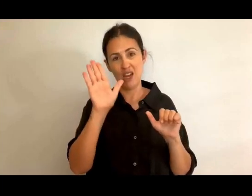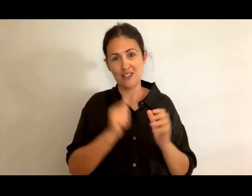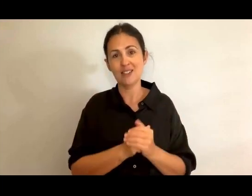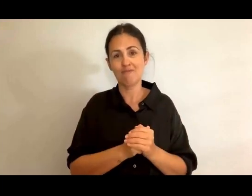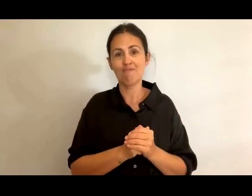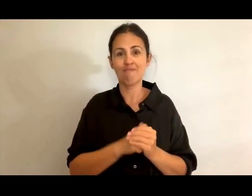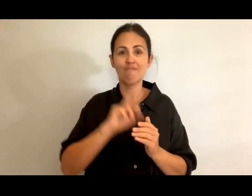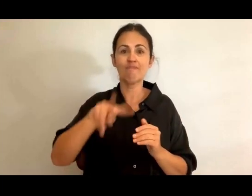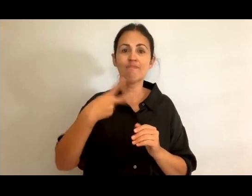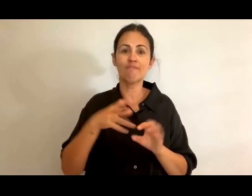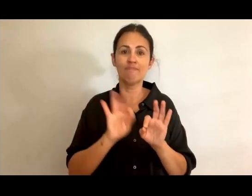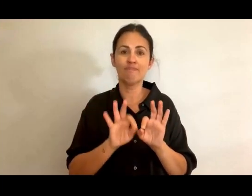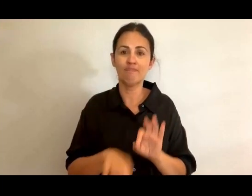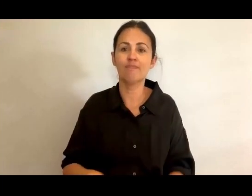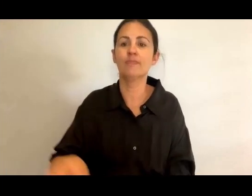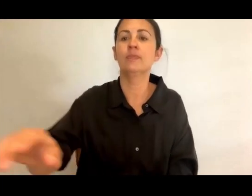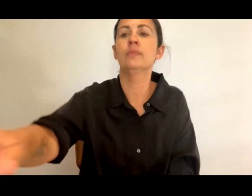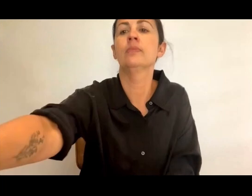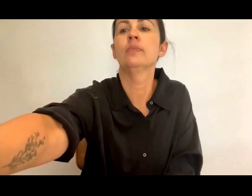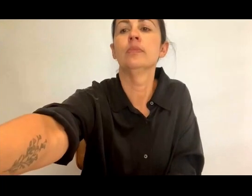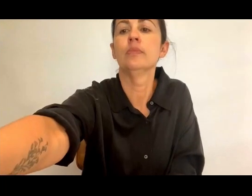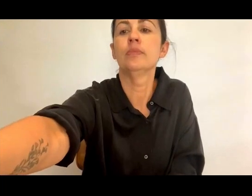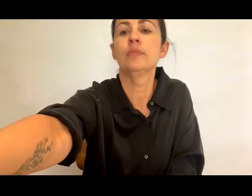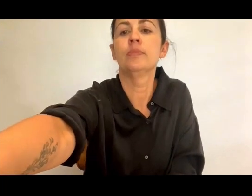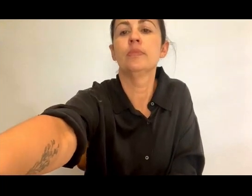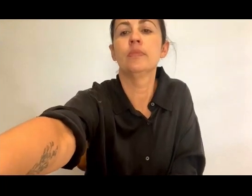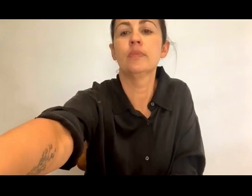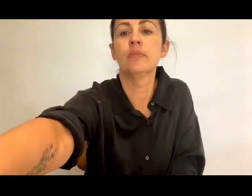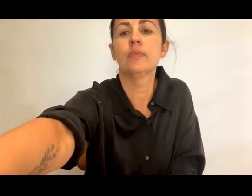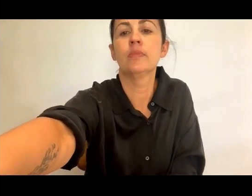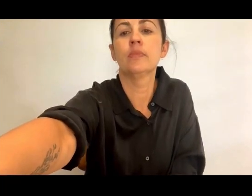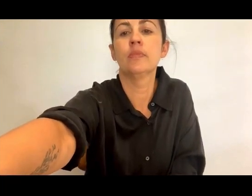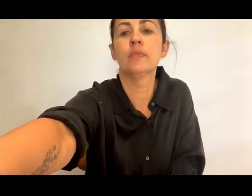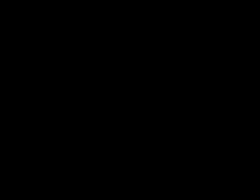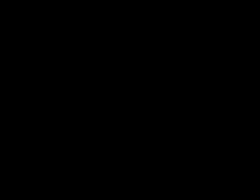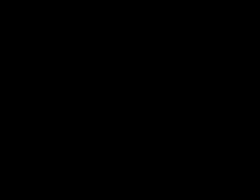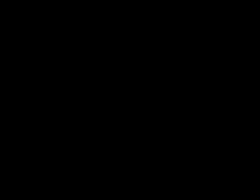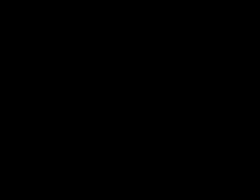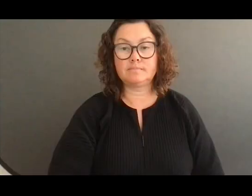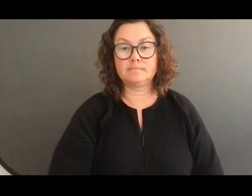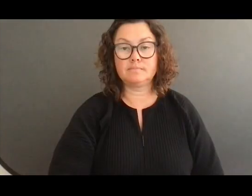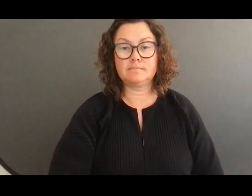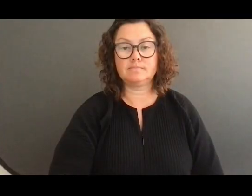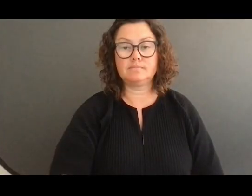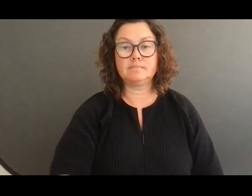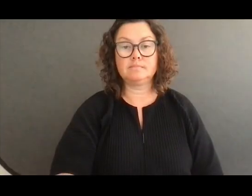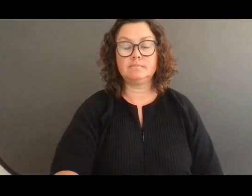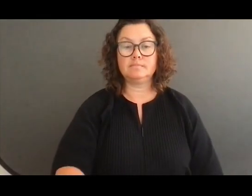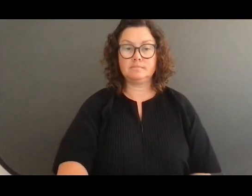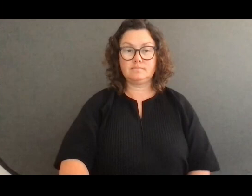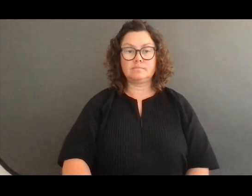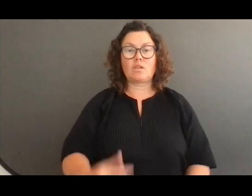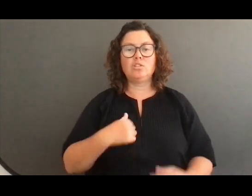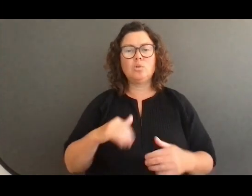Trina Ham really engaged with this project. She really liked how it was operating and how it was running. We gave the students space,